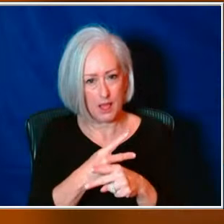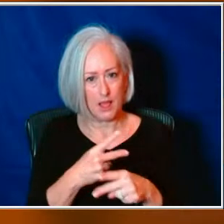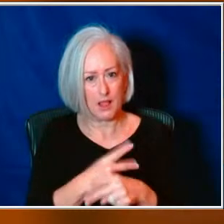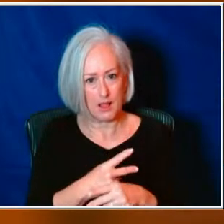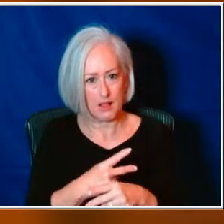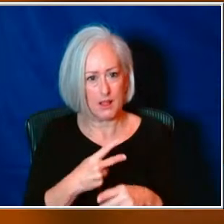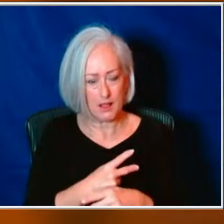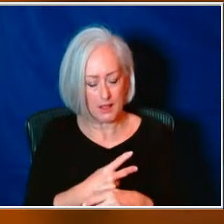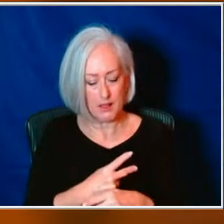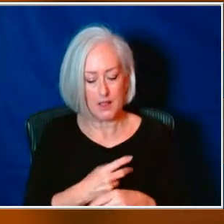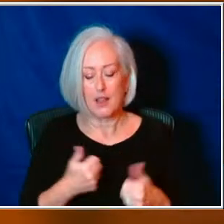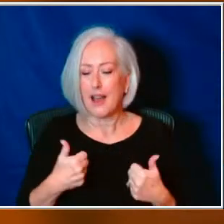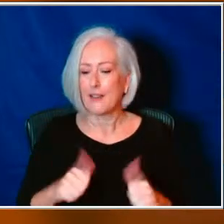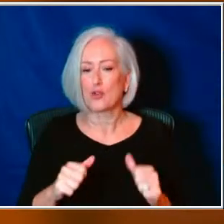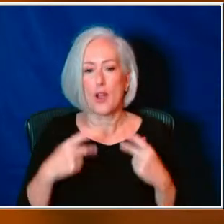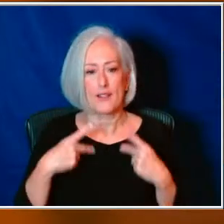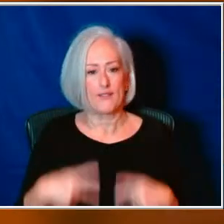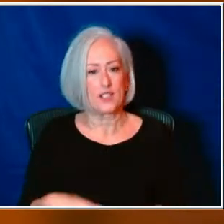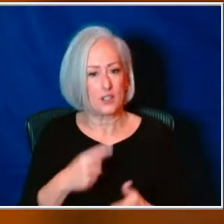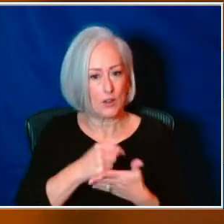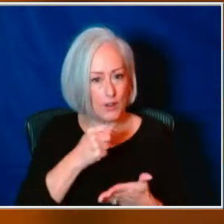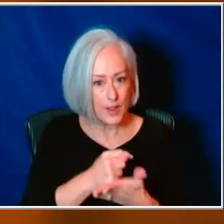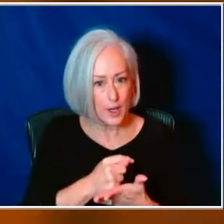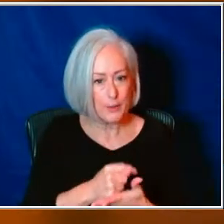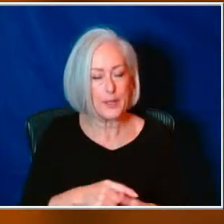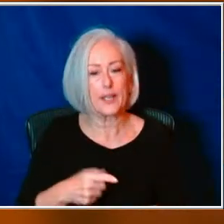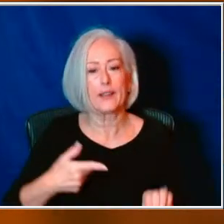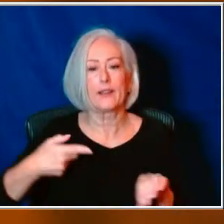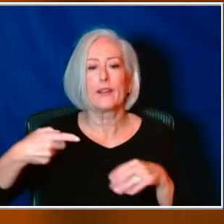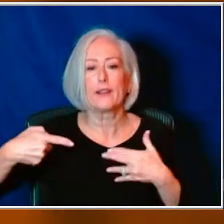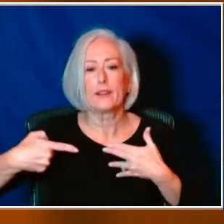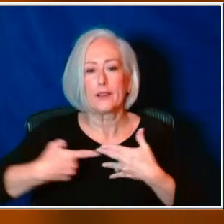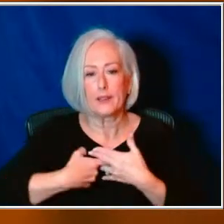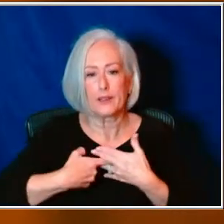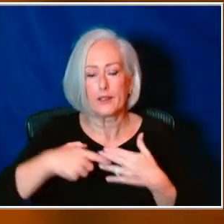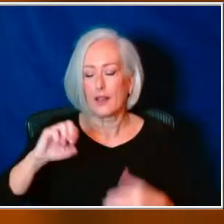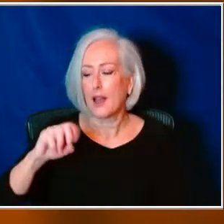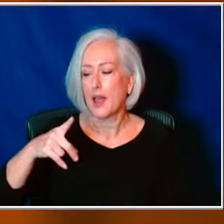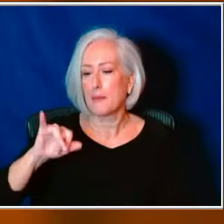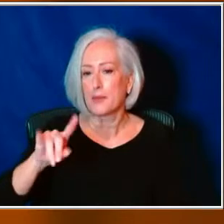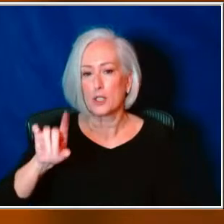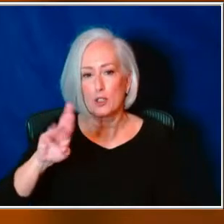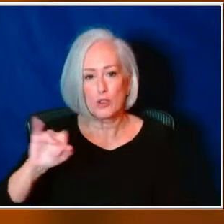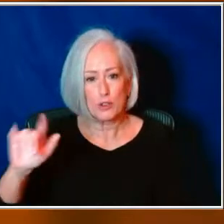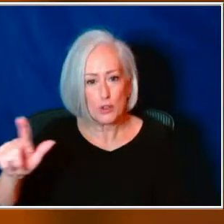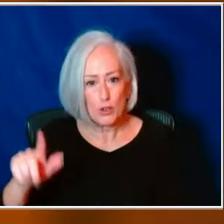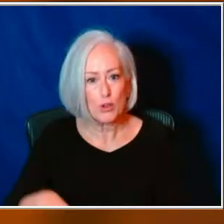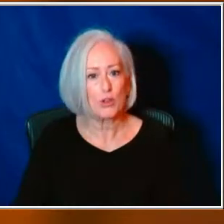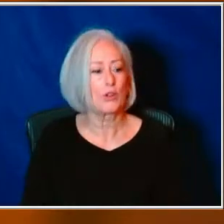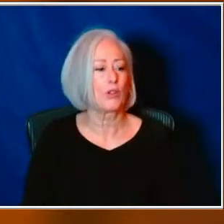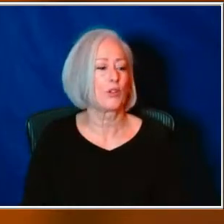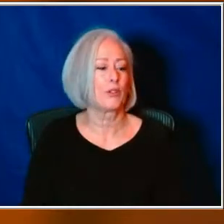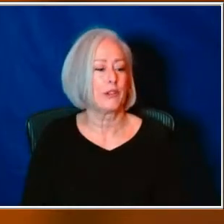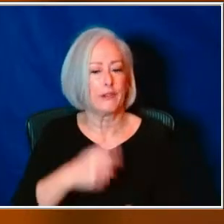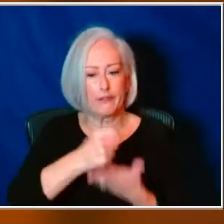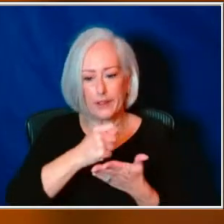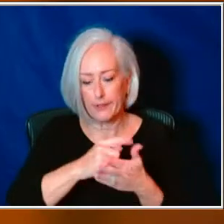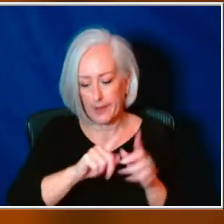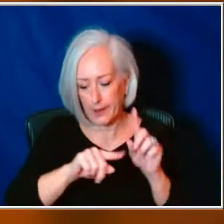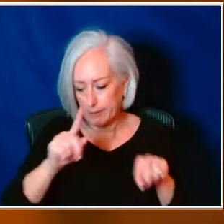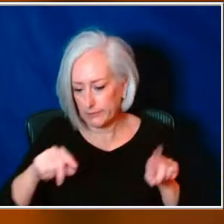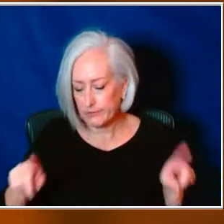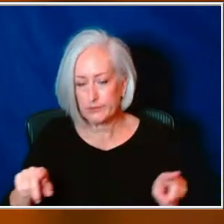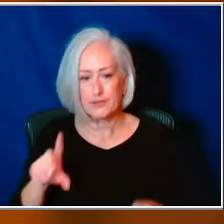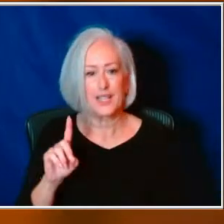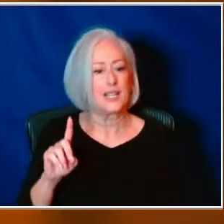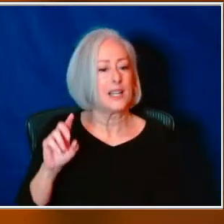ablations and epidurals and stuff, and Dr. Chadwick's been phenomenal. She's like my hero, and she's done everything in